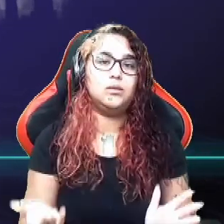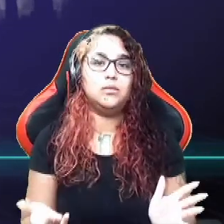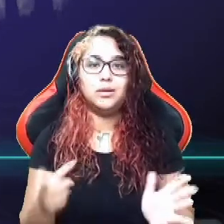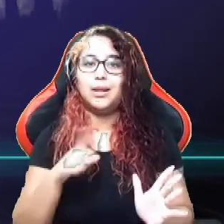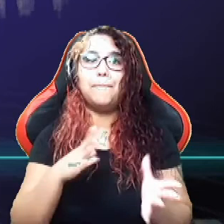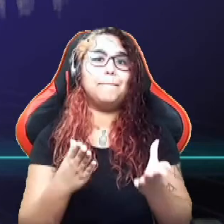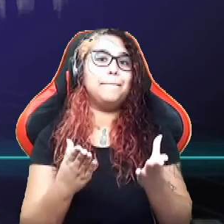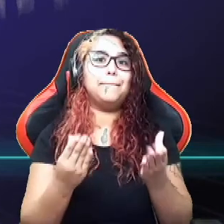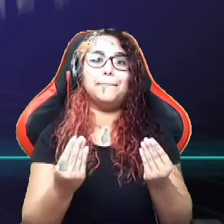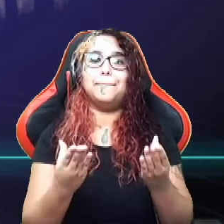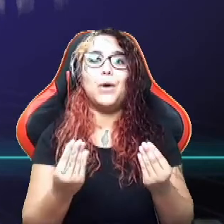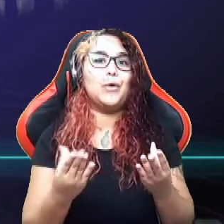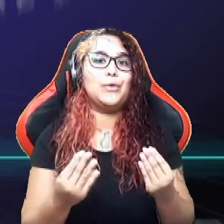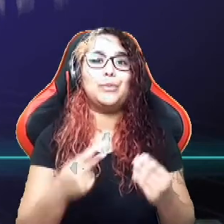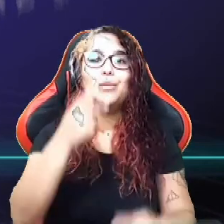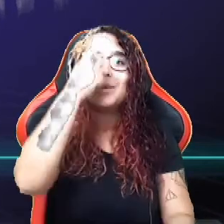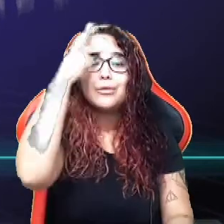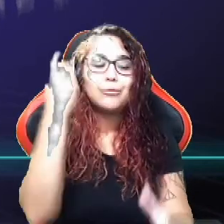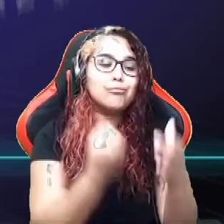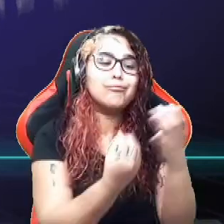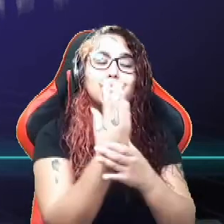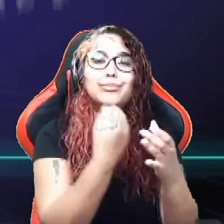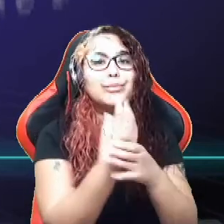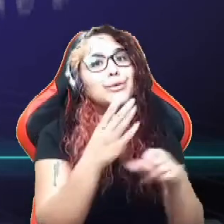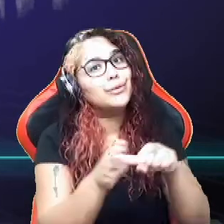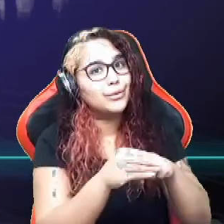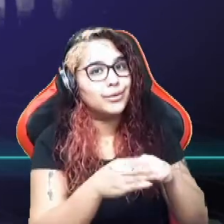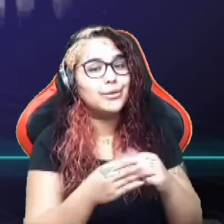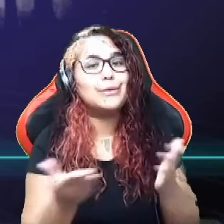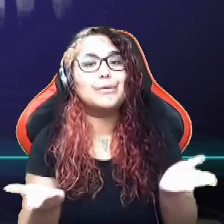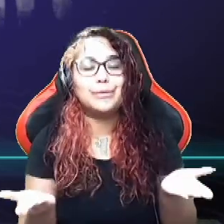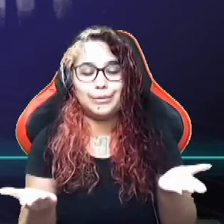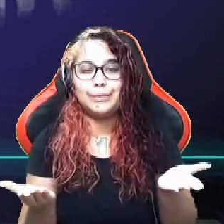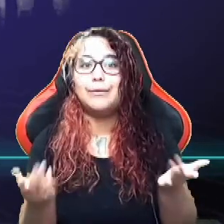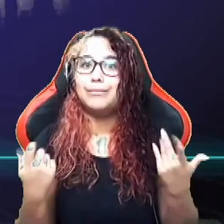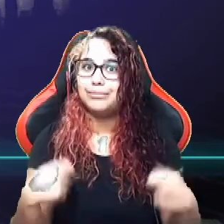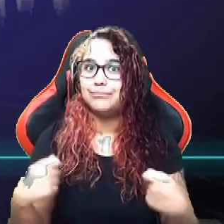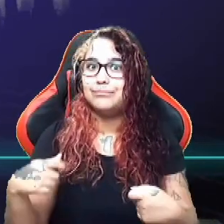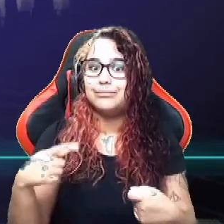not necessarily better to have a tag that has more views, because of course there's going to be